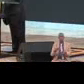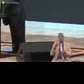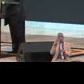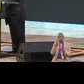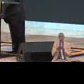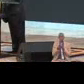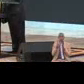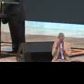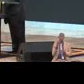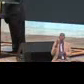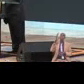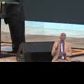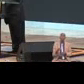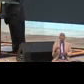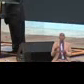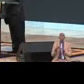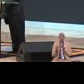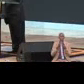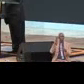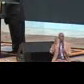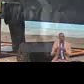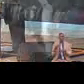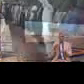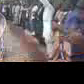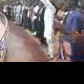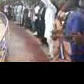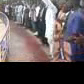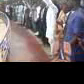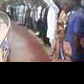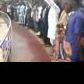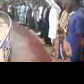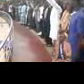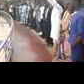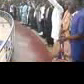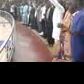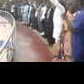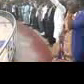Overcoming saints of God. In Jesus' name we pray.